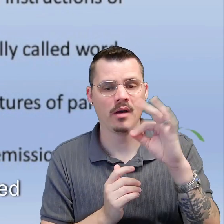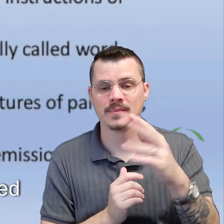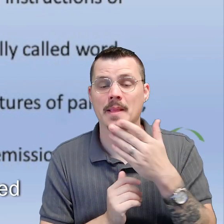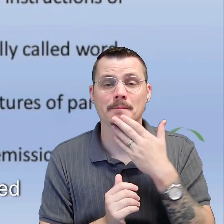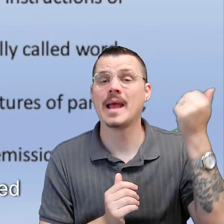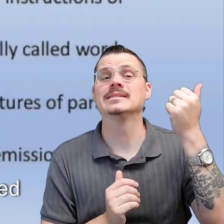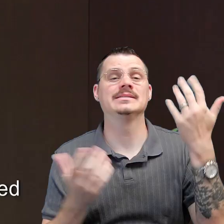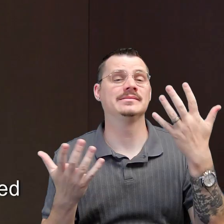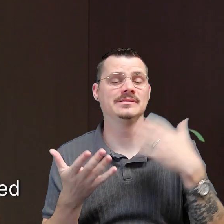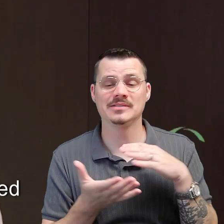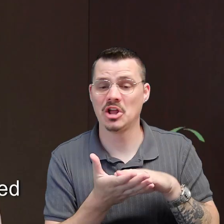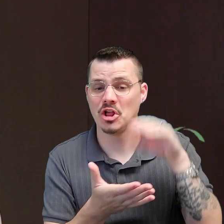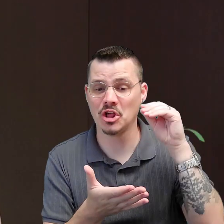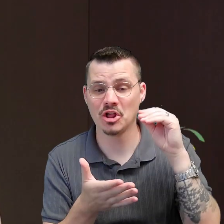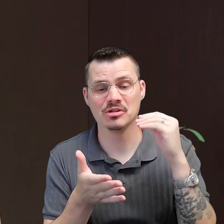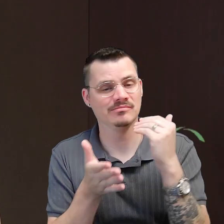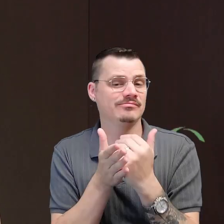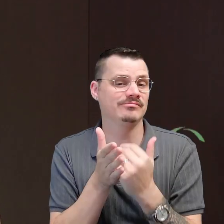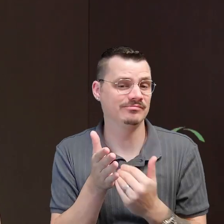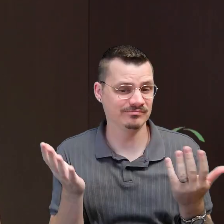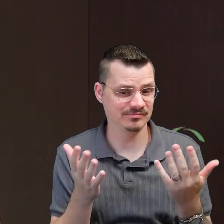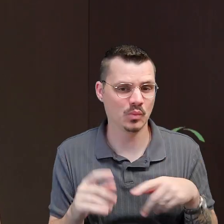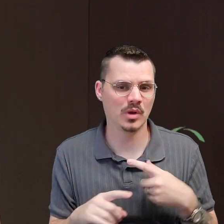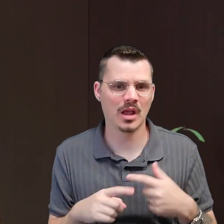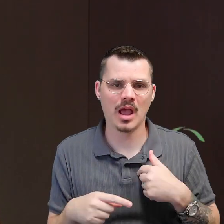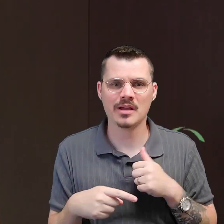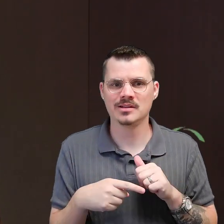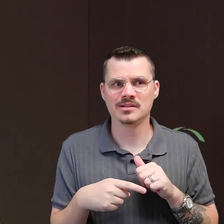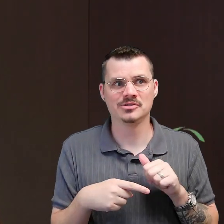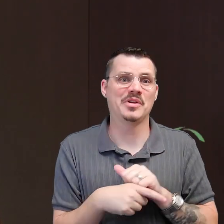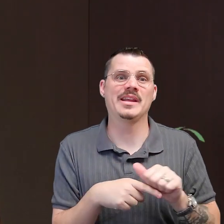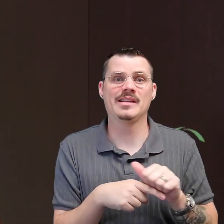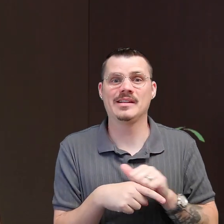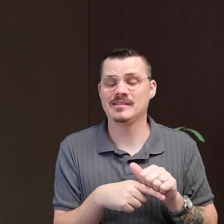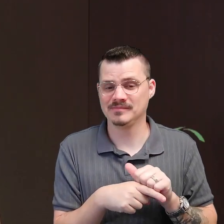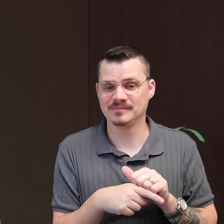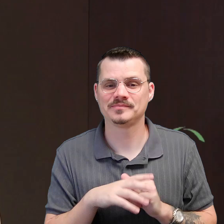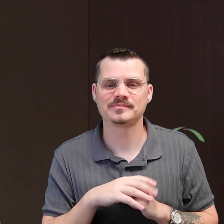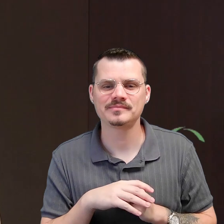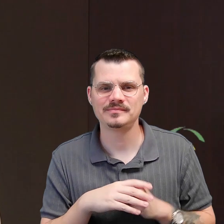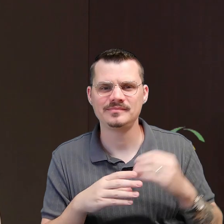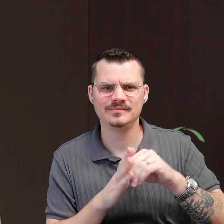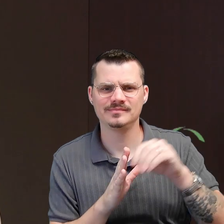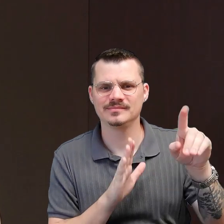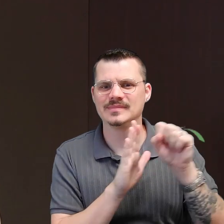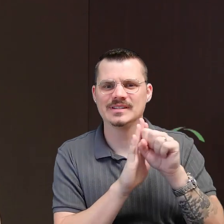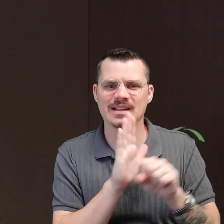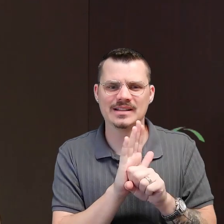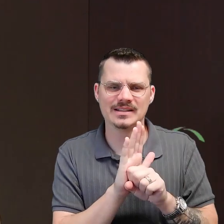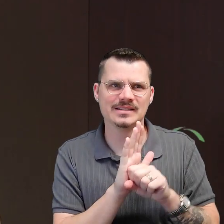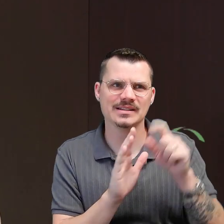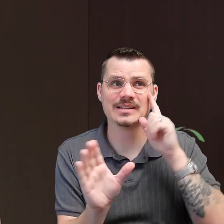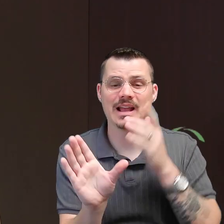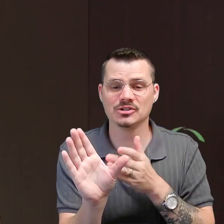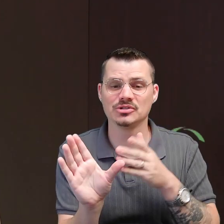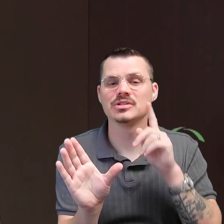the best lessons I ever learned when I was in training in a state